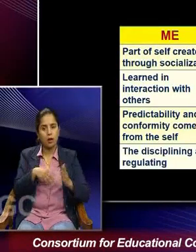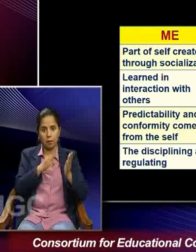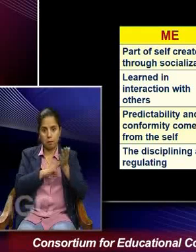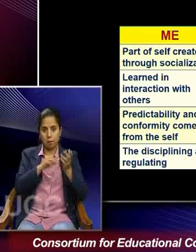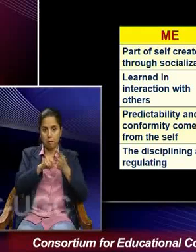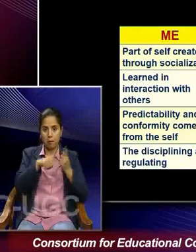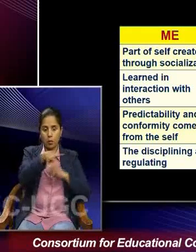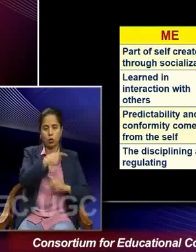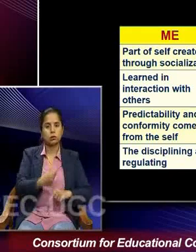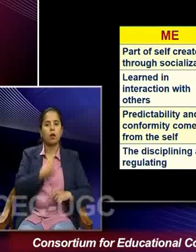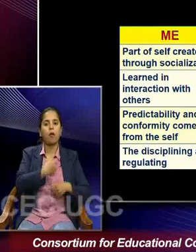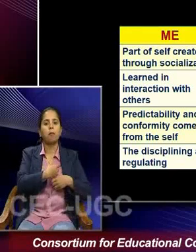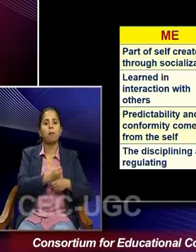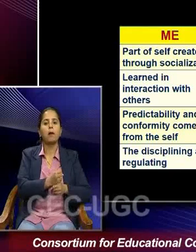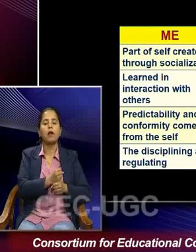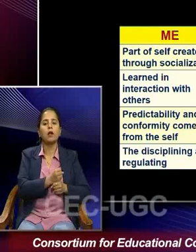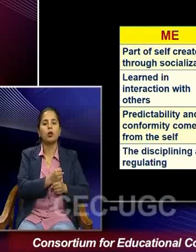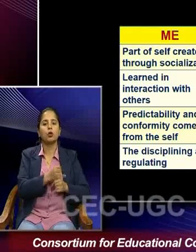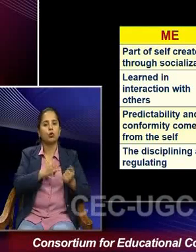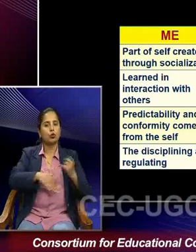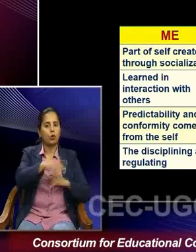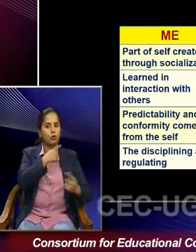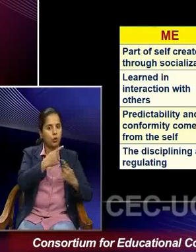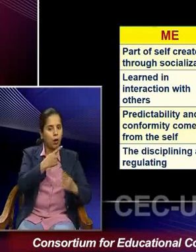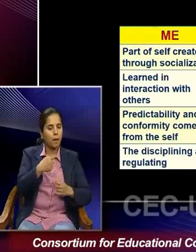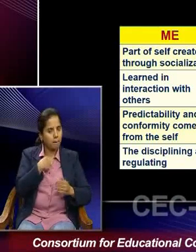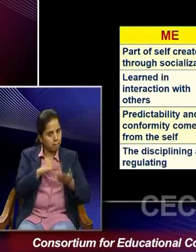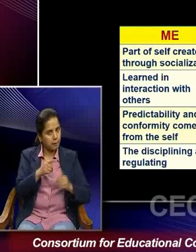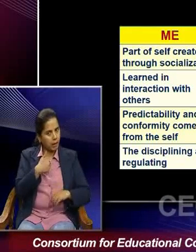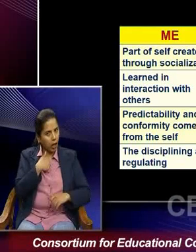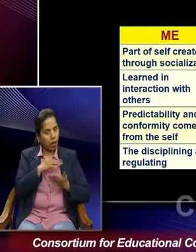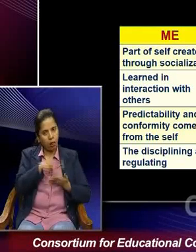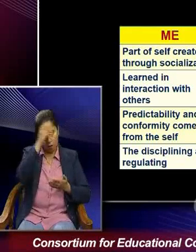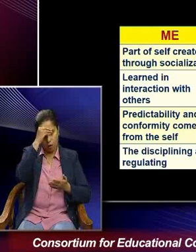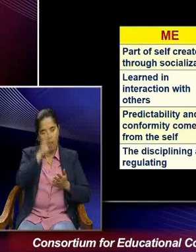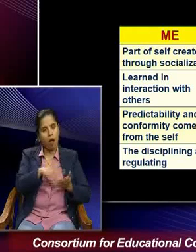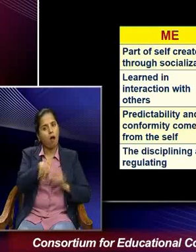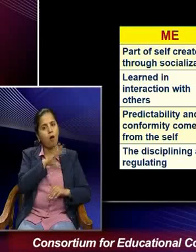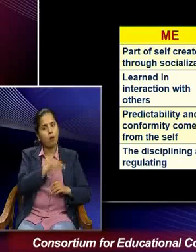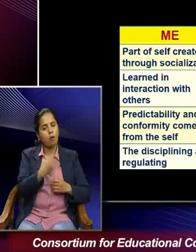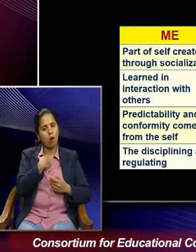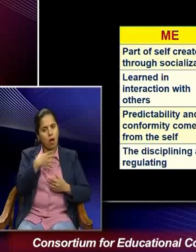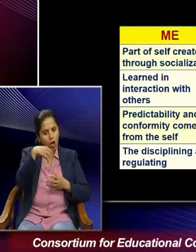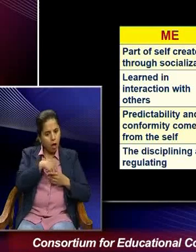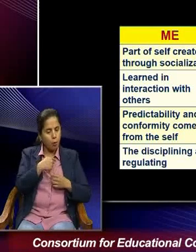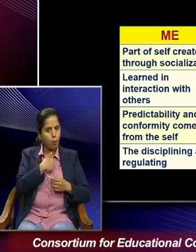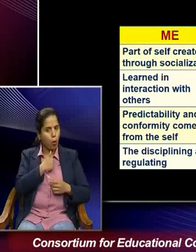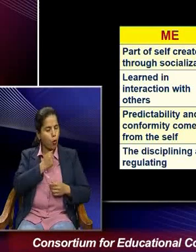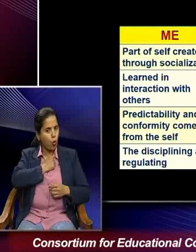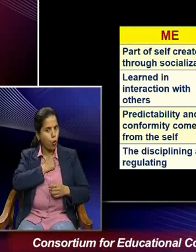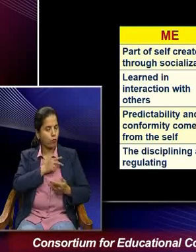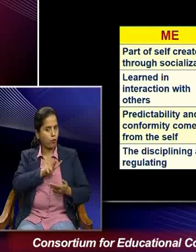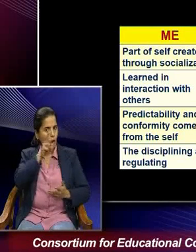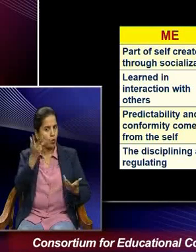conformity conforms with the self. The self is aware of the action of the me. I acts